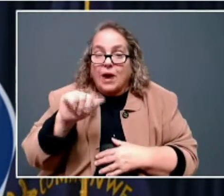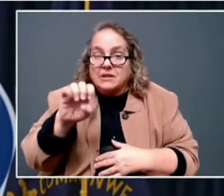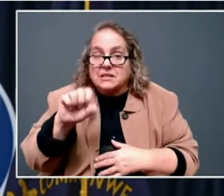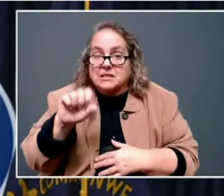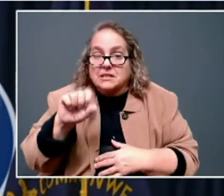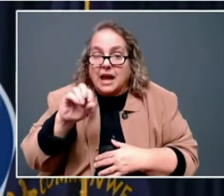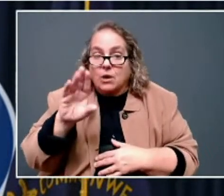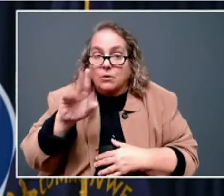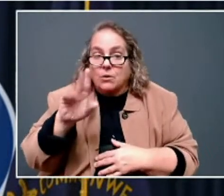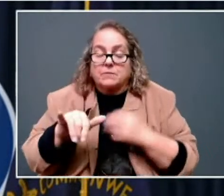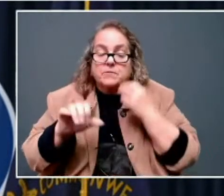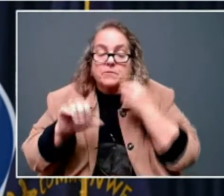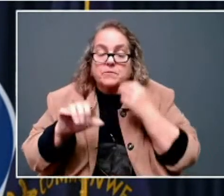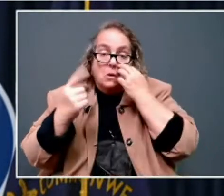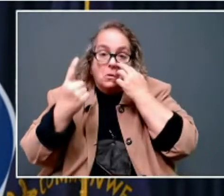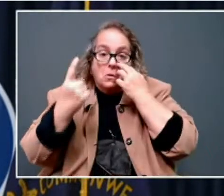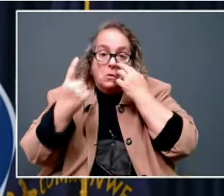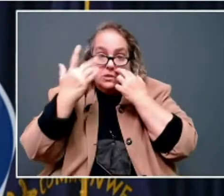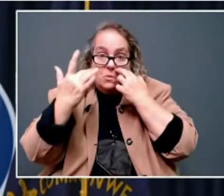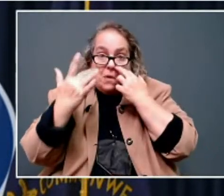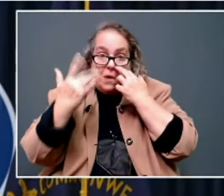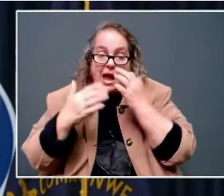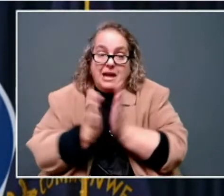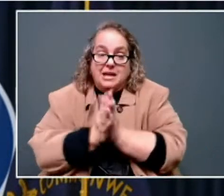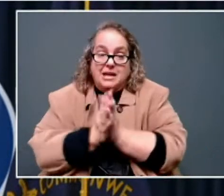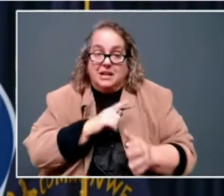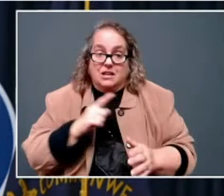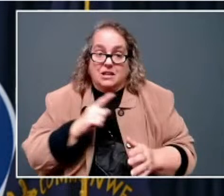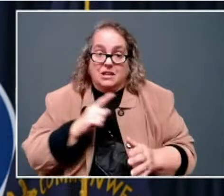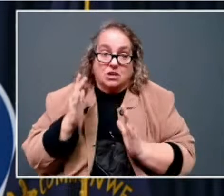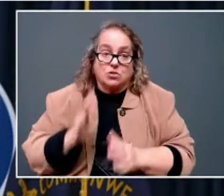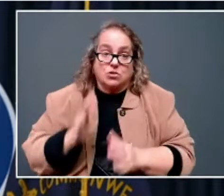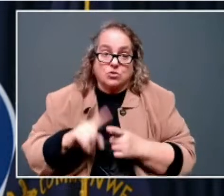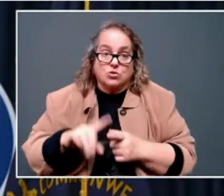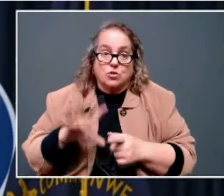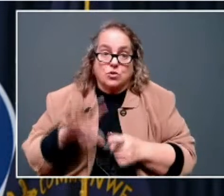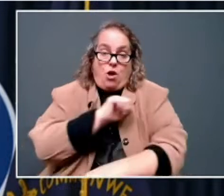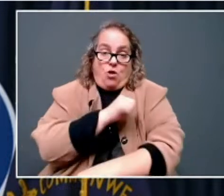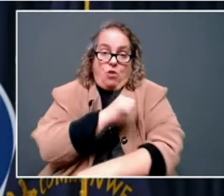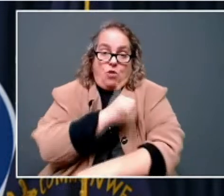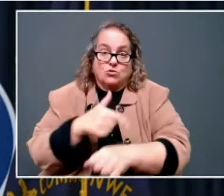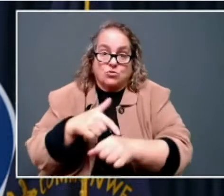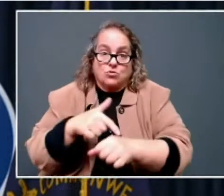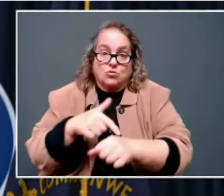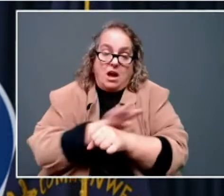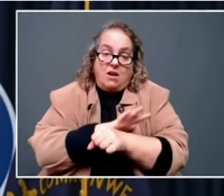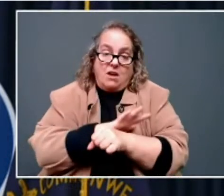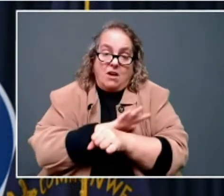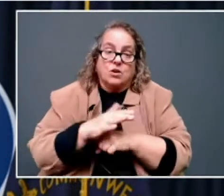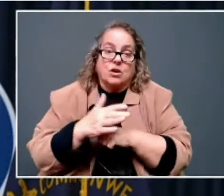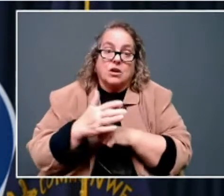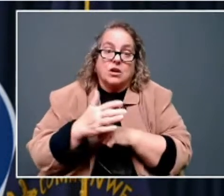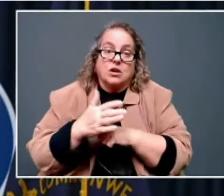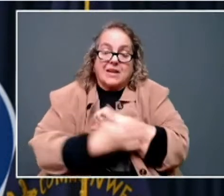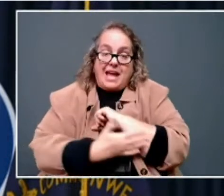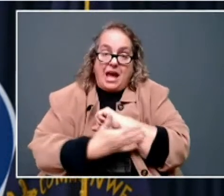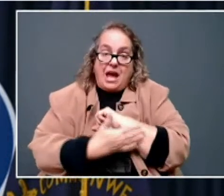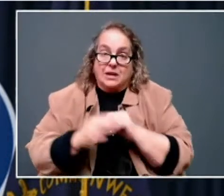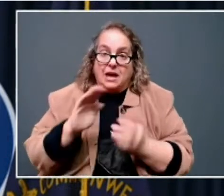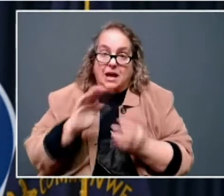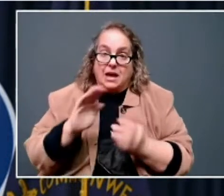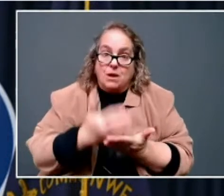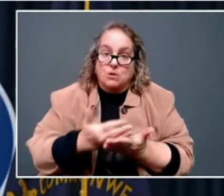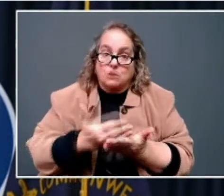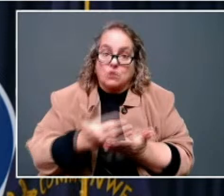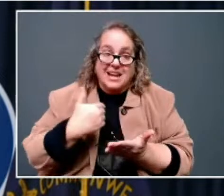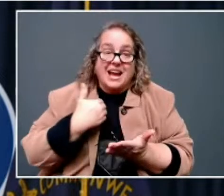one of the reasons I've asked for the legislature to be authorized to cover, especially the county amounts. We have an amazing budget right